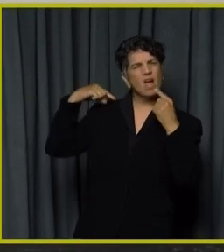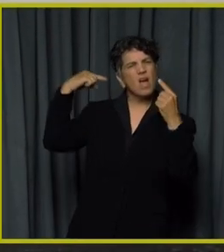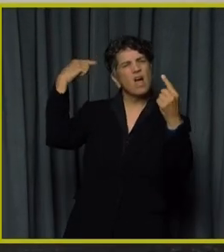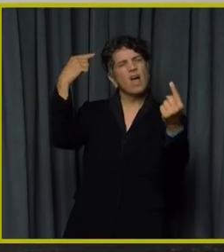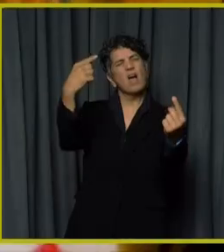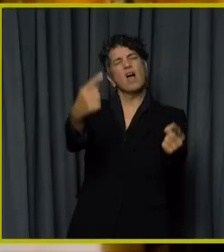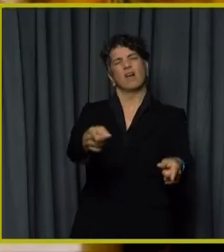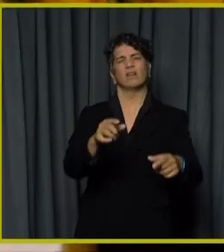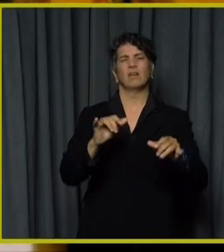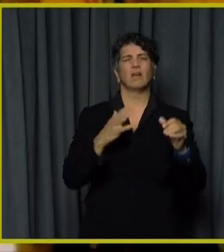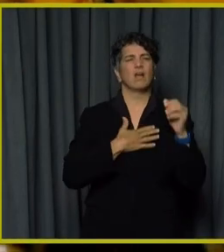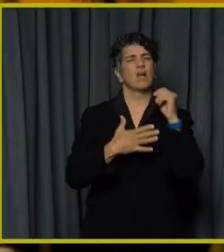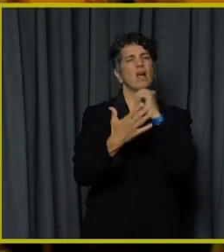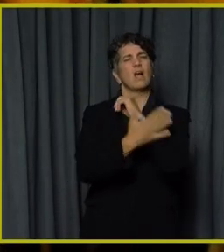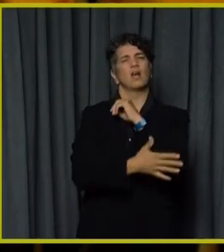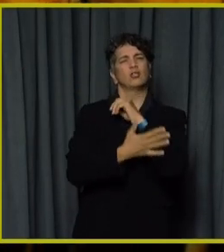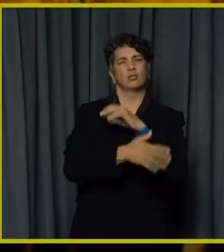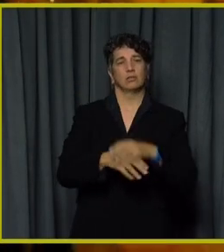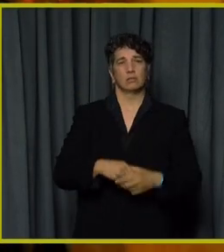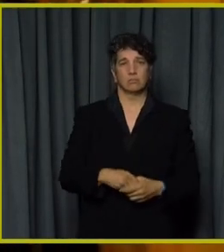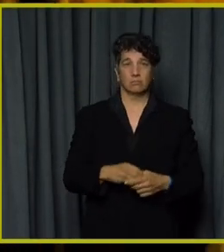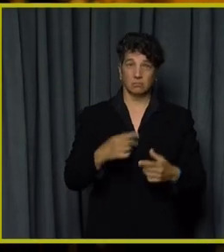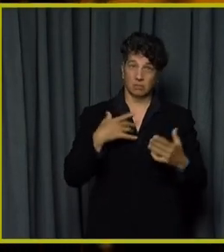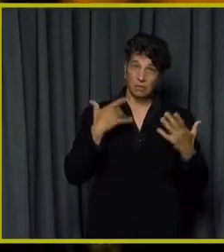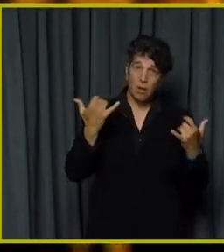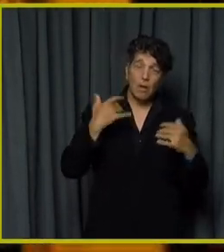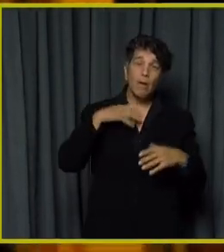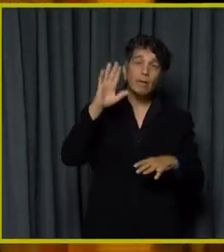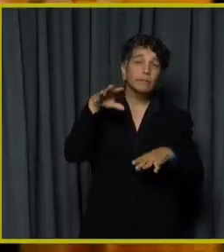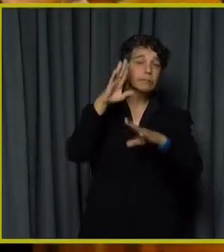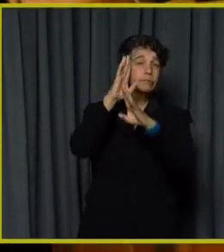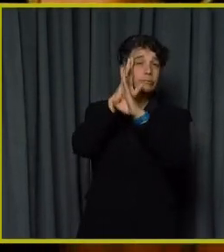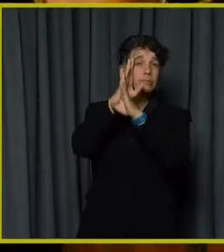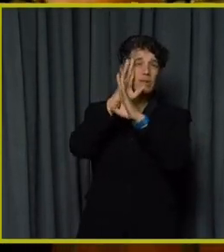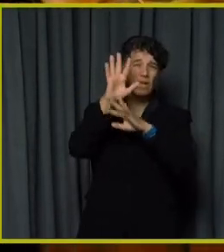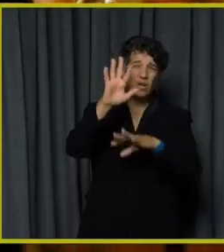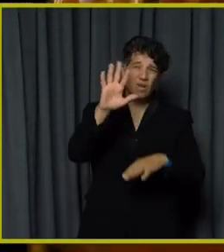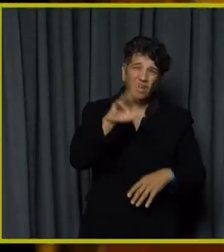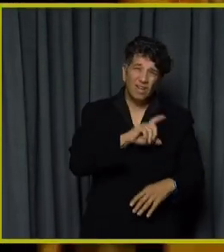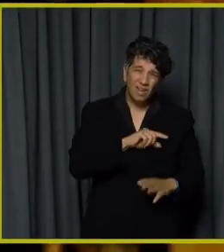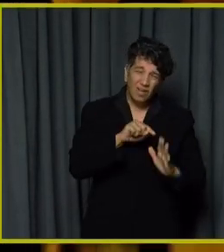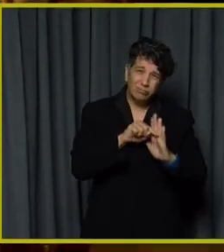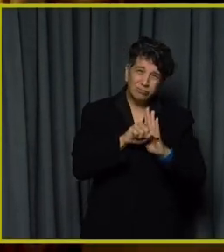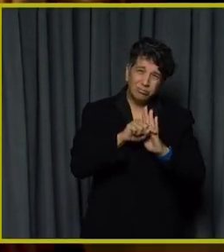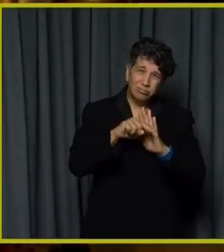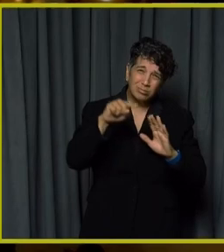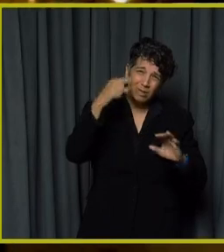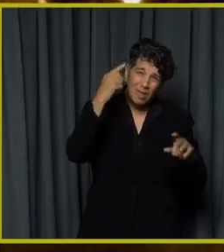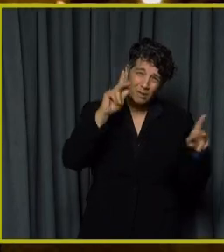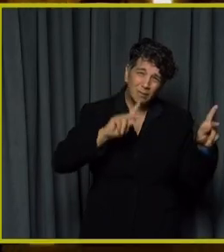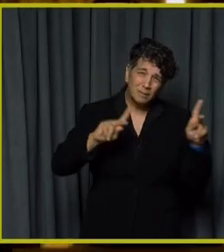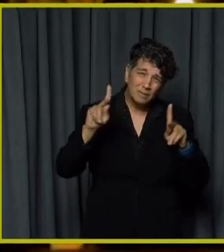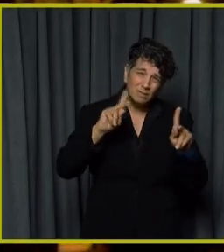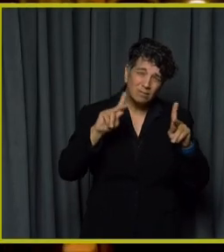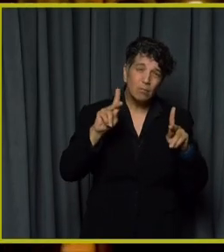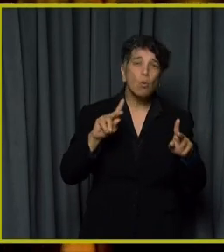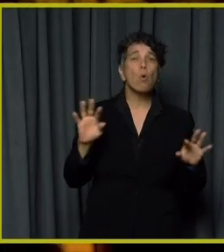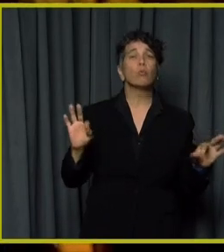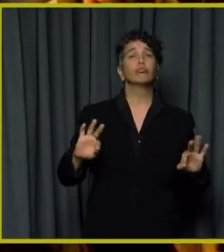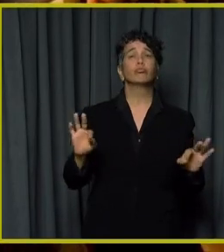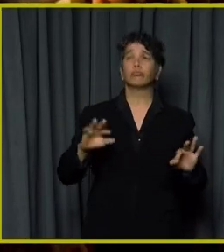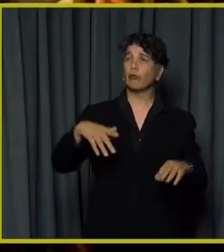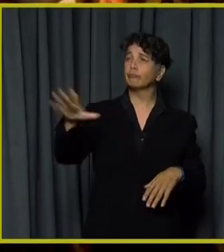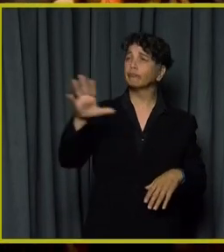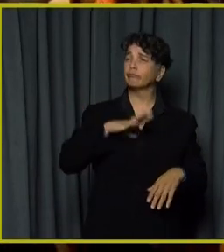the call. We're here because they are taking black lives and they're getting away with it. When folks ask black people in America, are we